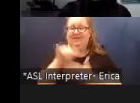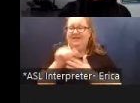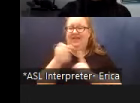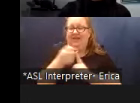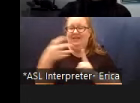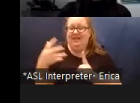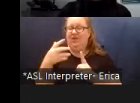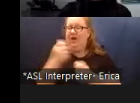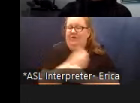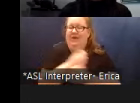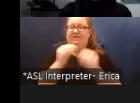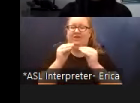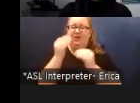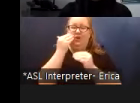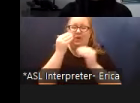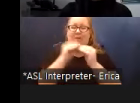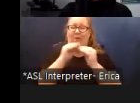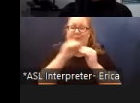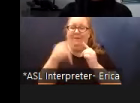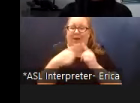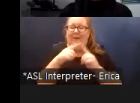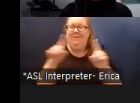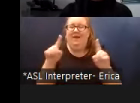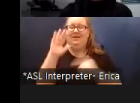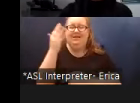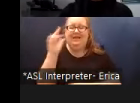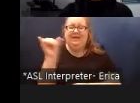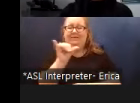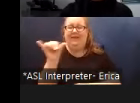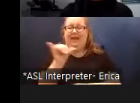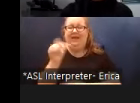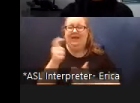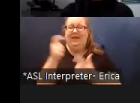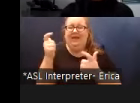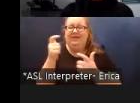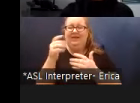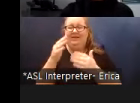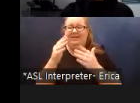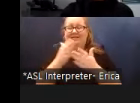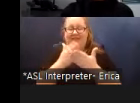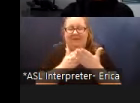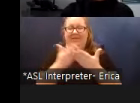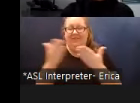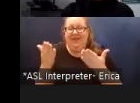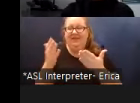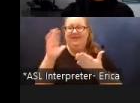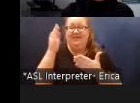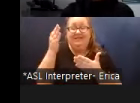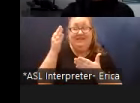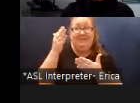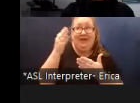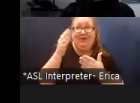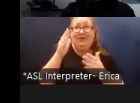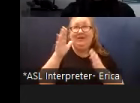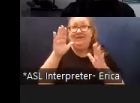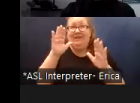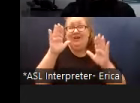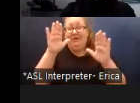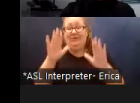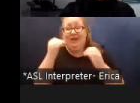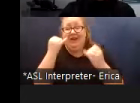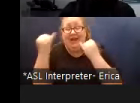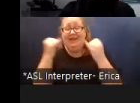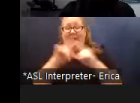to know a bit more about it, but it seems to me like at least on the face they look like a great idea, but I can see why it could get difficult